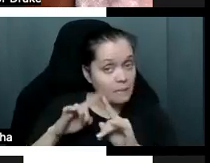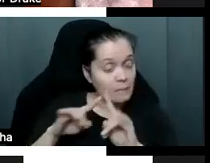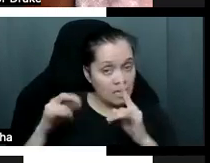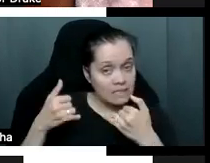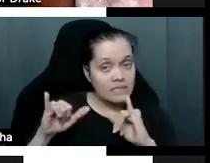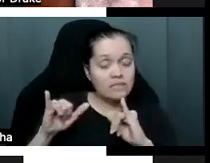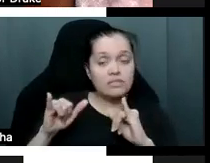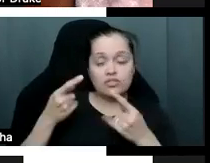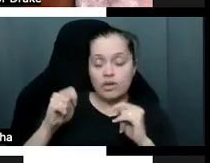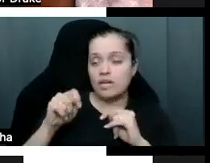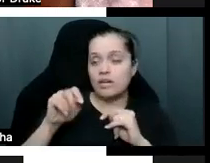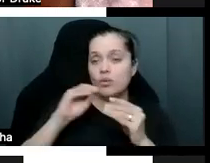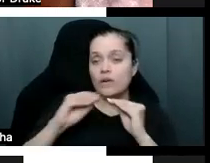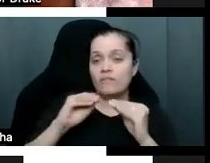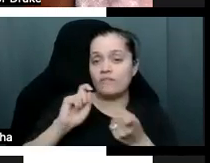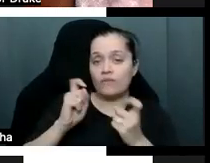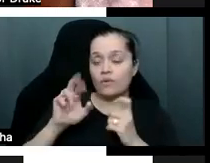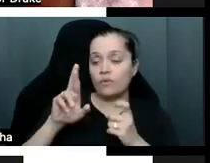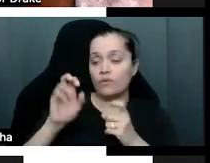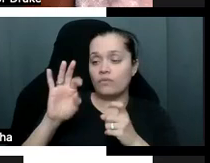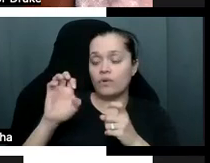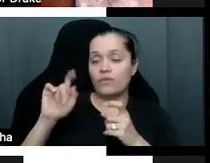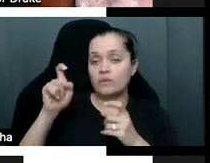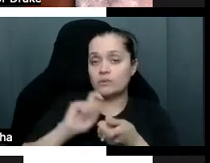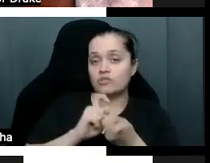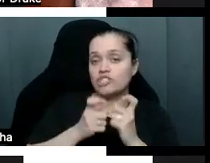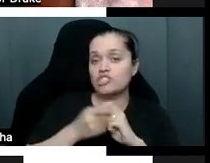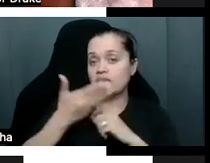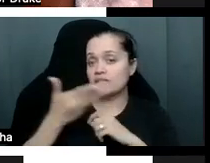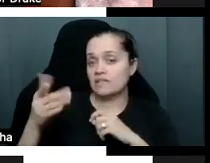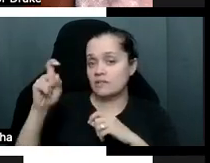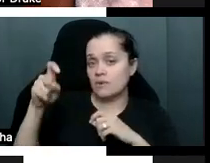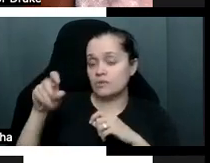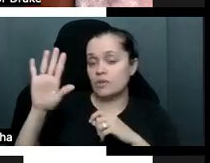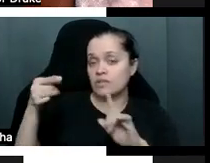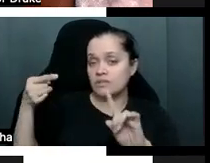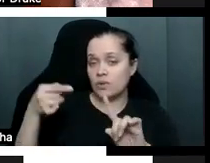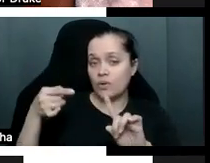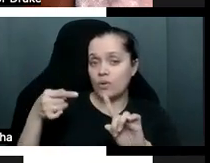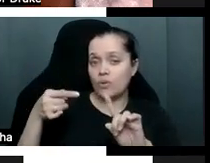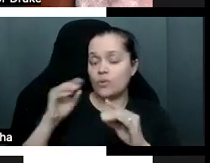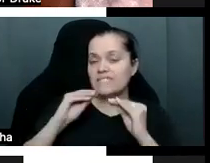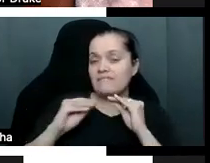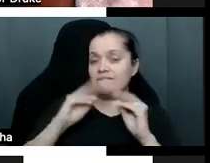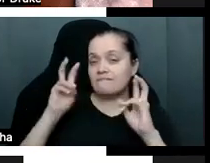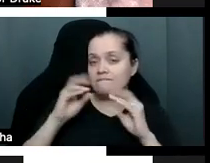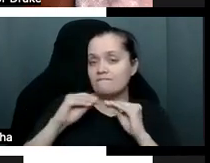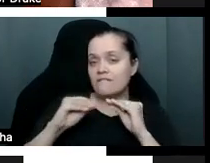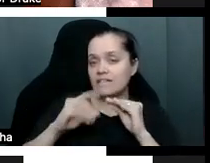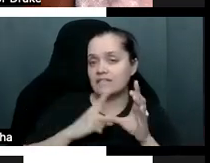reformer. He was supposed to make some changes. His goal was to fix